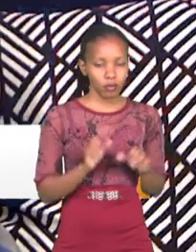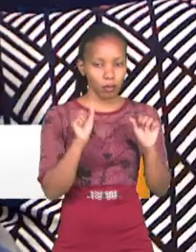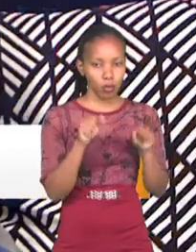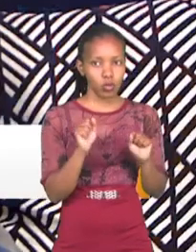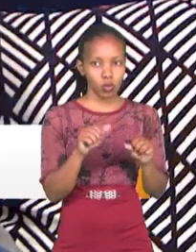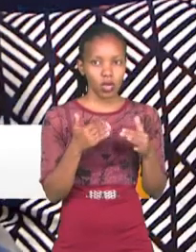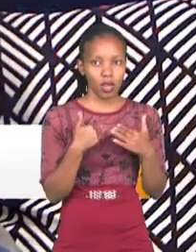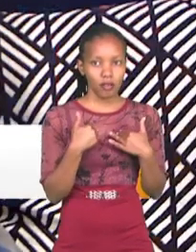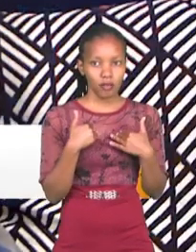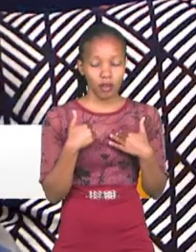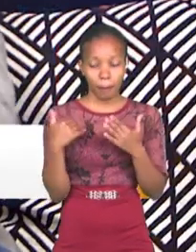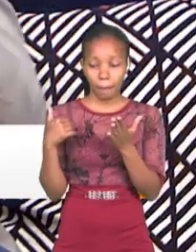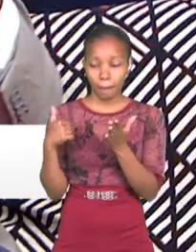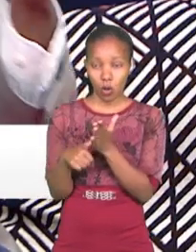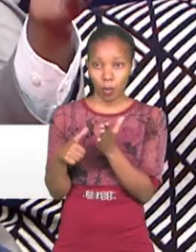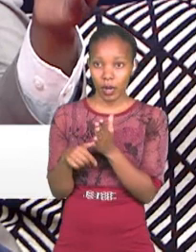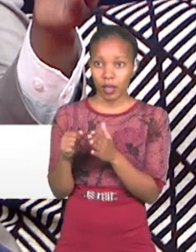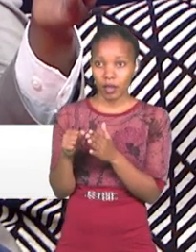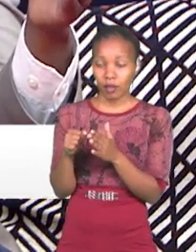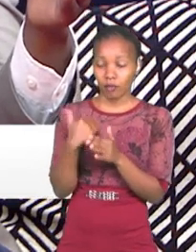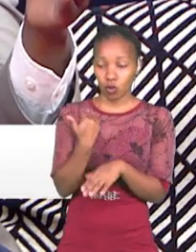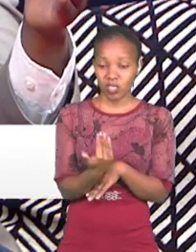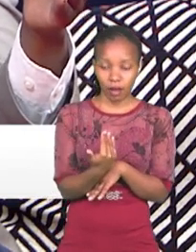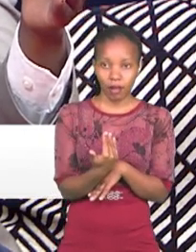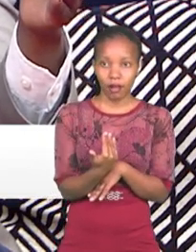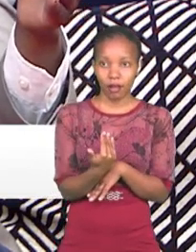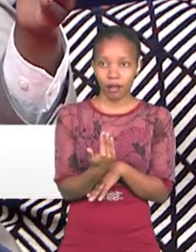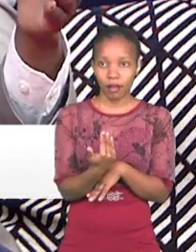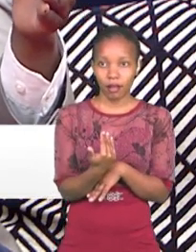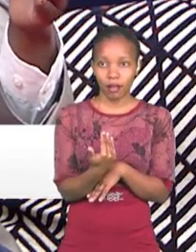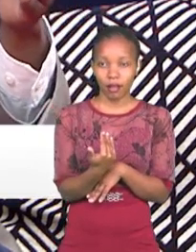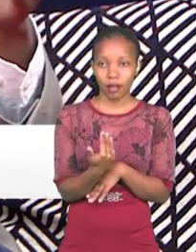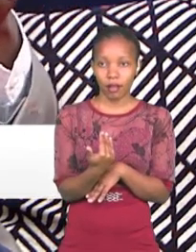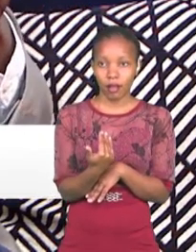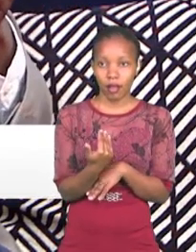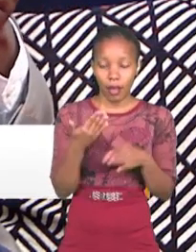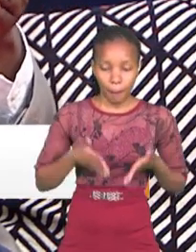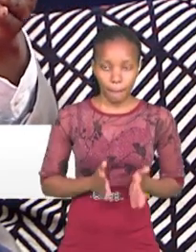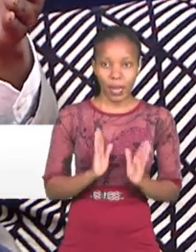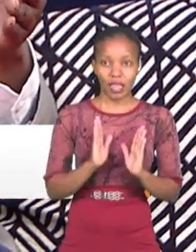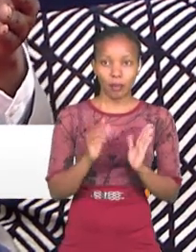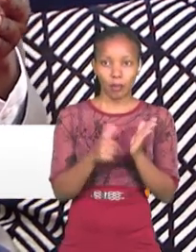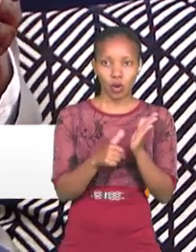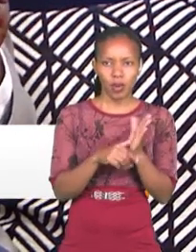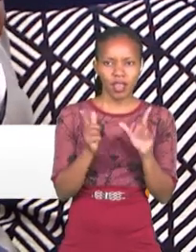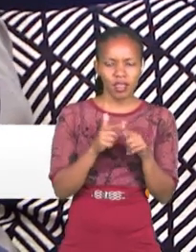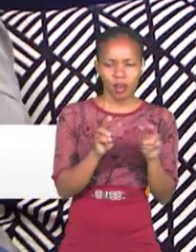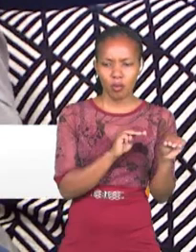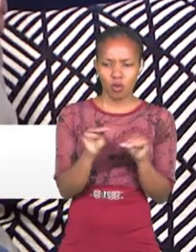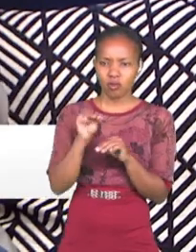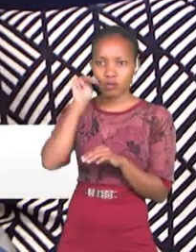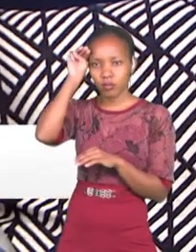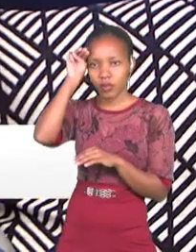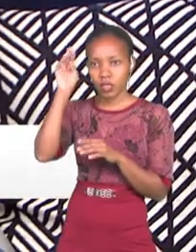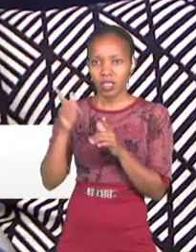be having complications from child, maybe a childbearing, and of course birth complications to an adolescent whereby it